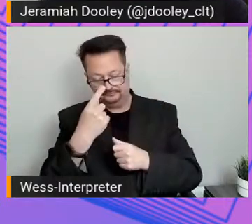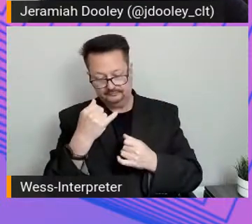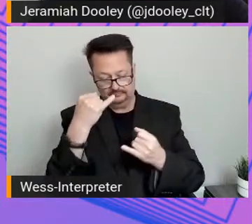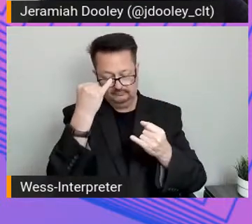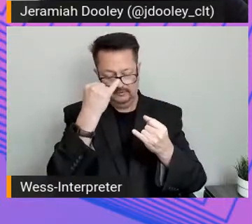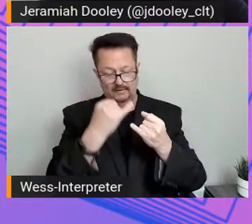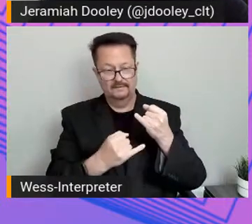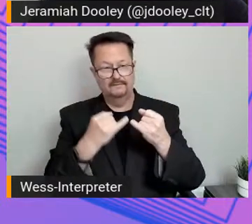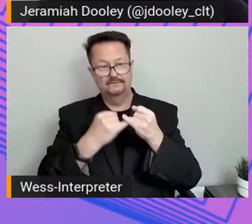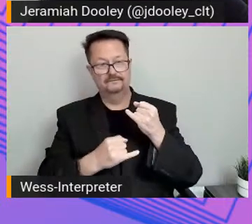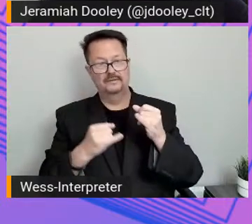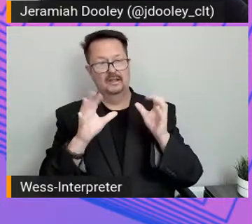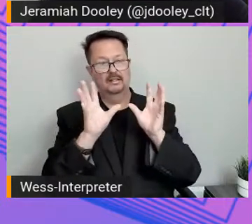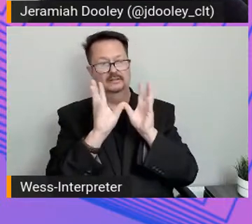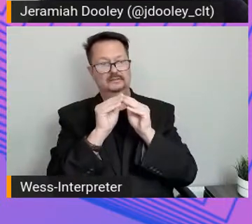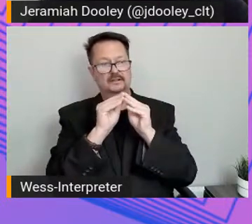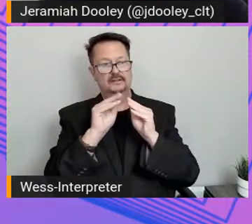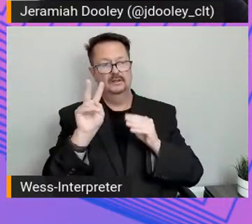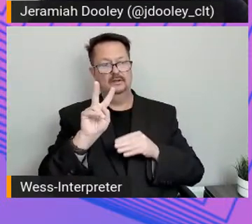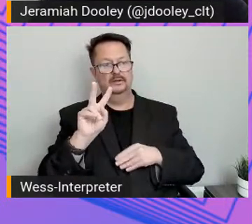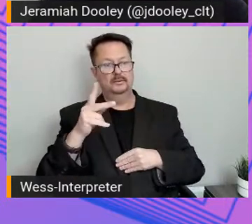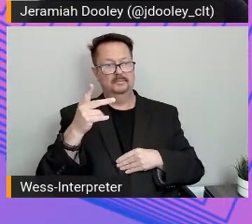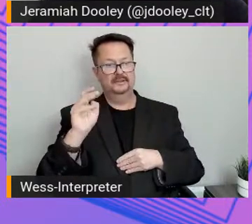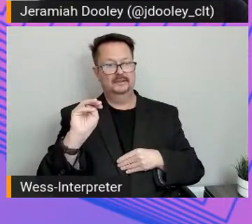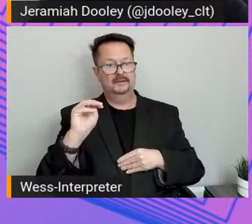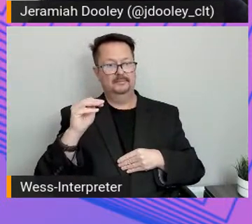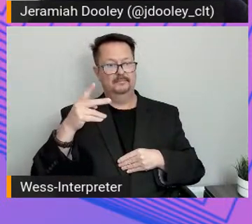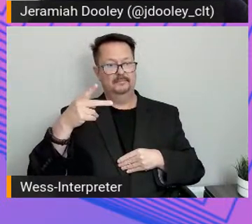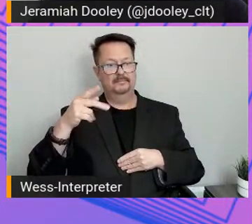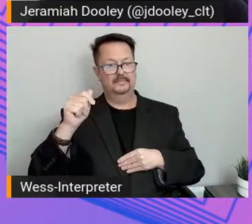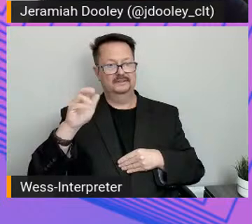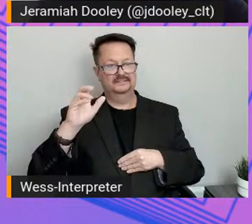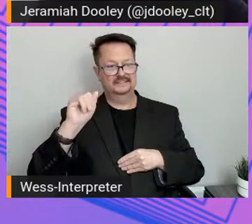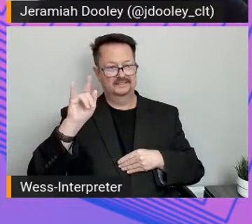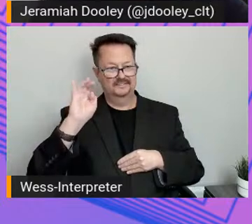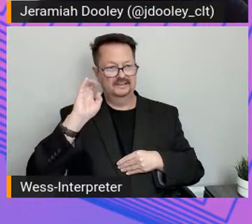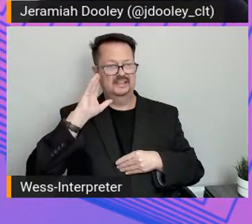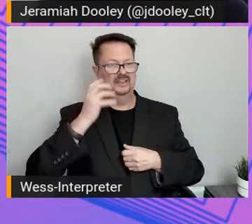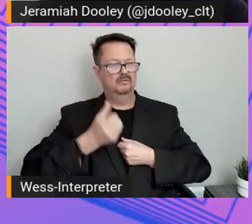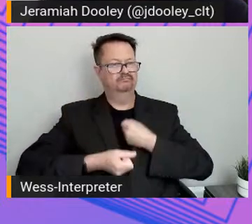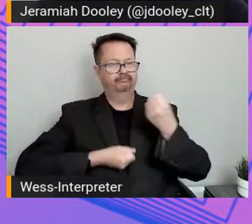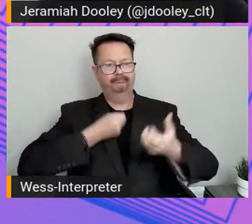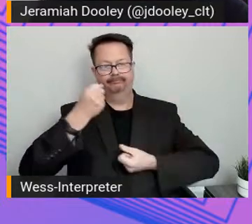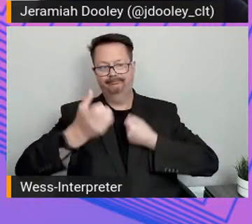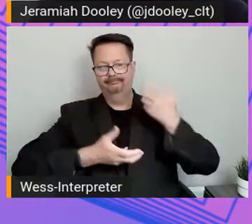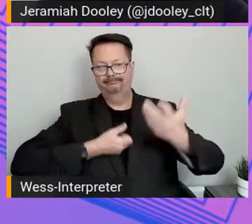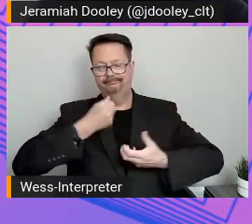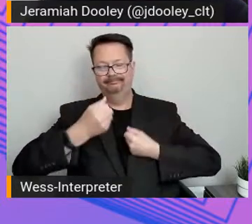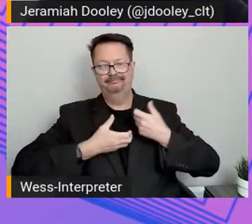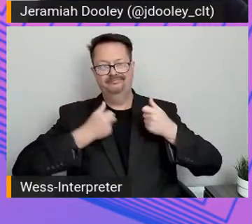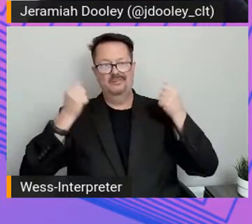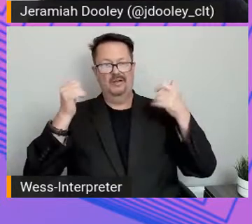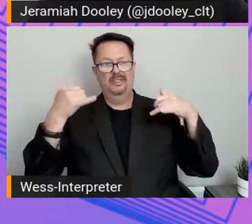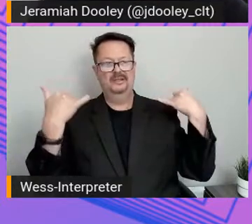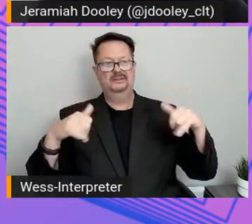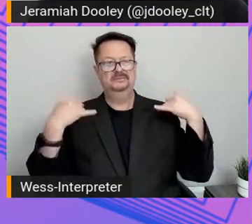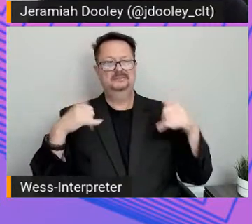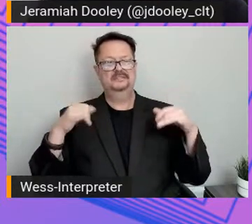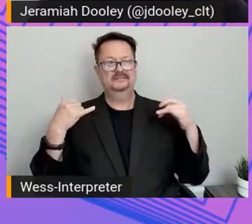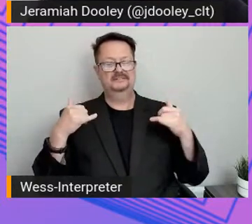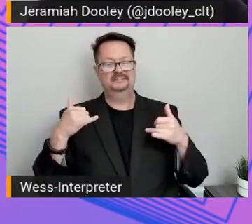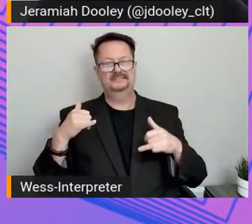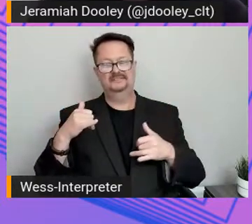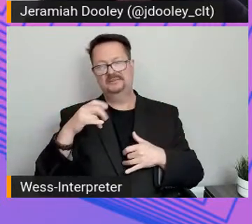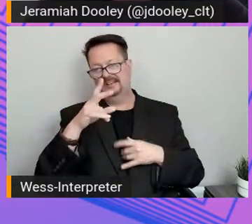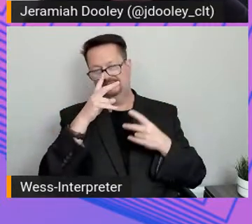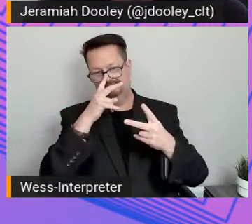today will be at 2 p.m. Pacific, and Adam's going to dump all of the toys out of the toy box and let everyone play. And we're going to show you